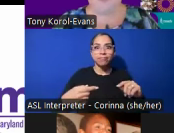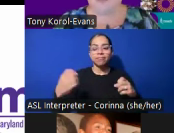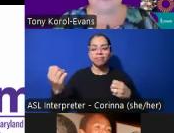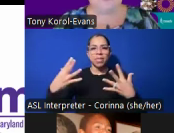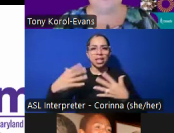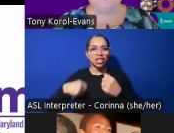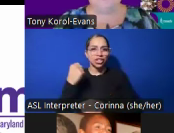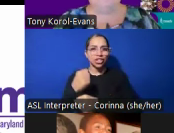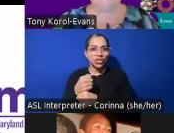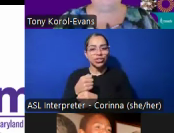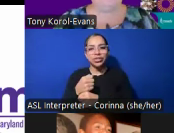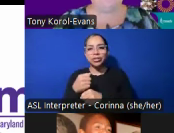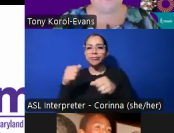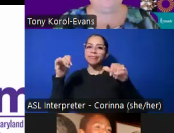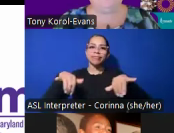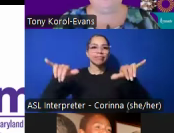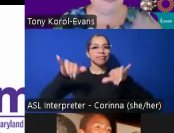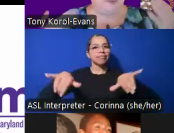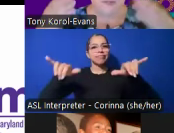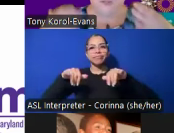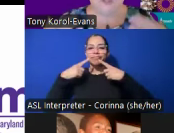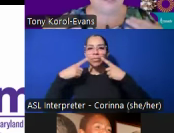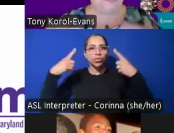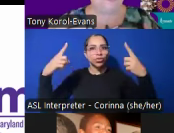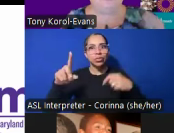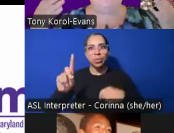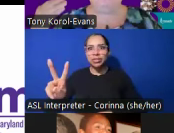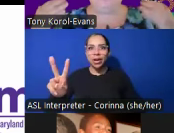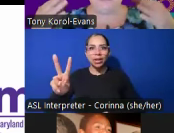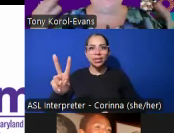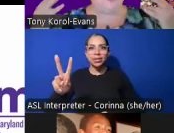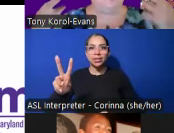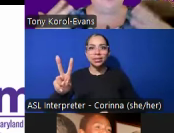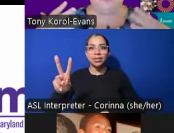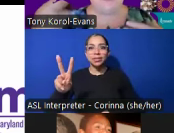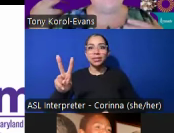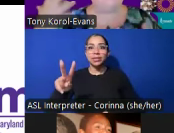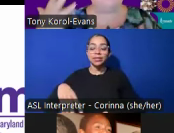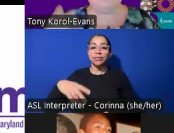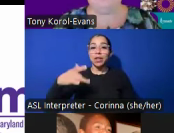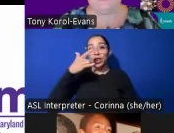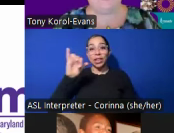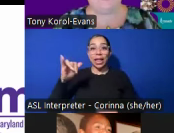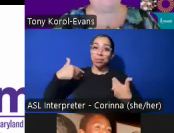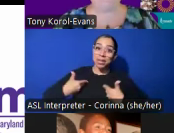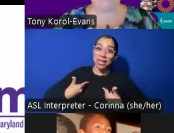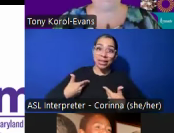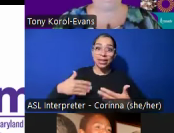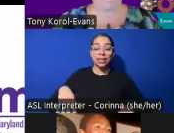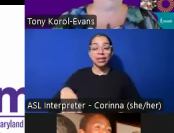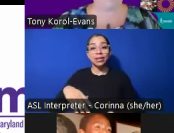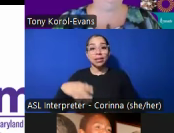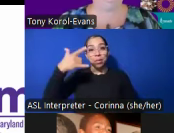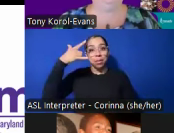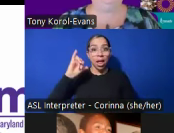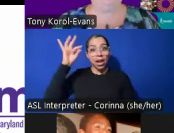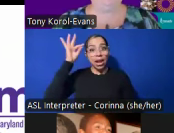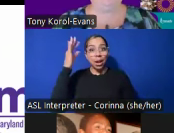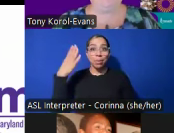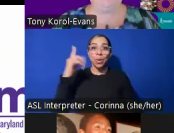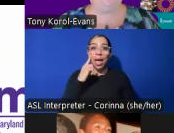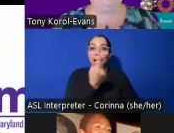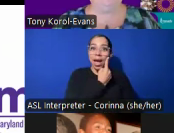the poster for domestic violence was someone that looked just like me, blonde hair, blue eyes with a big black eye. That is not all